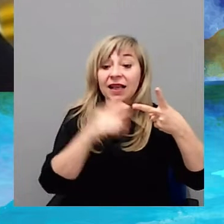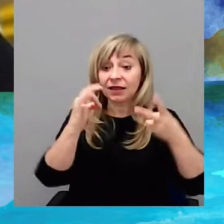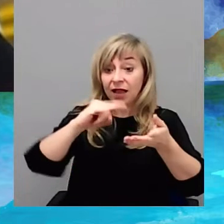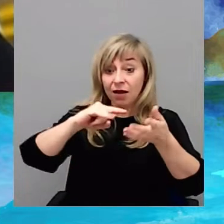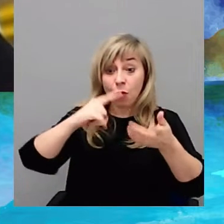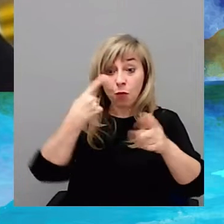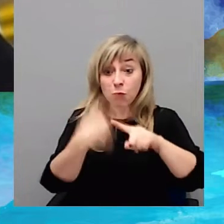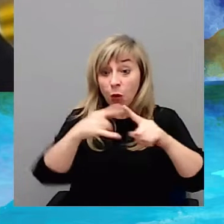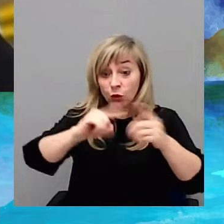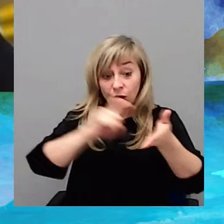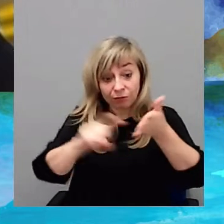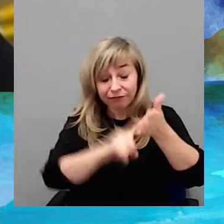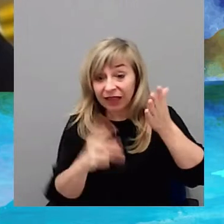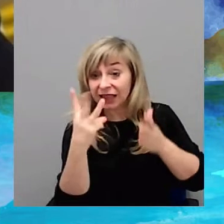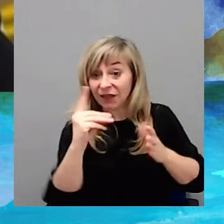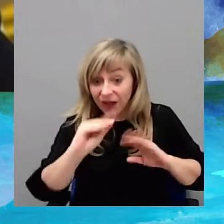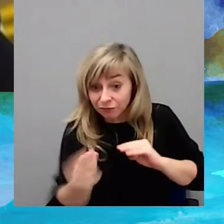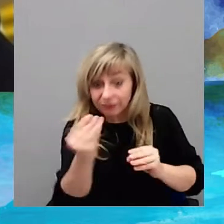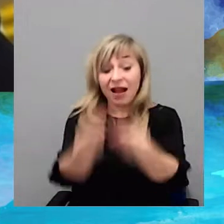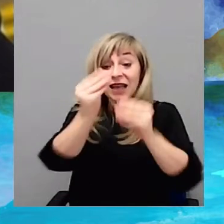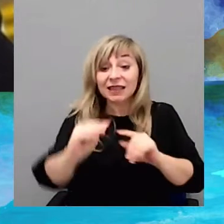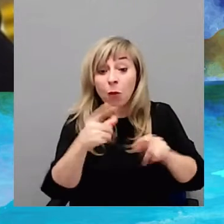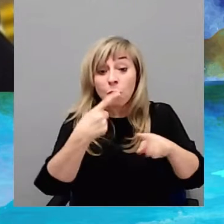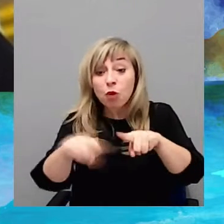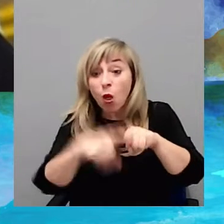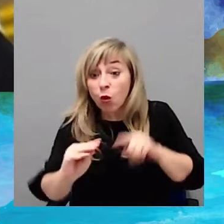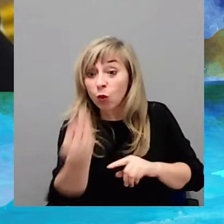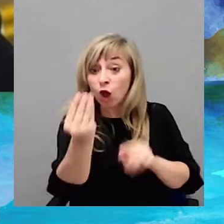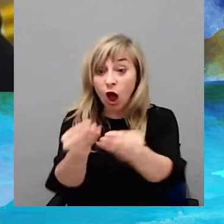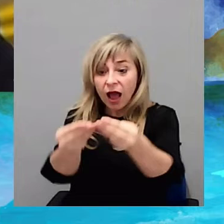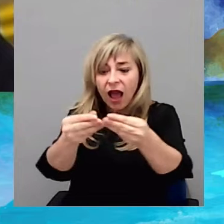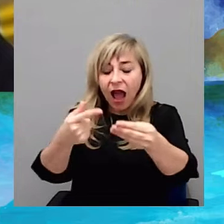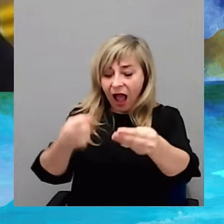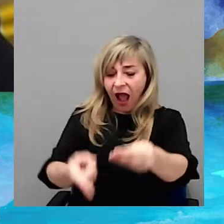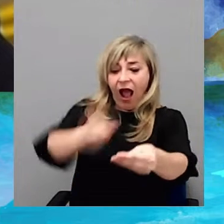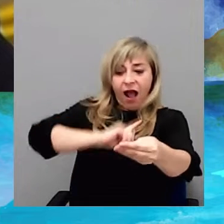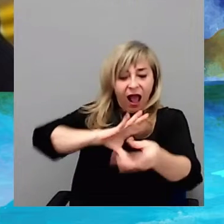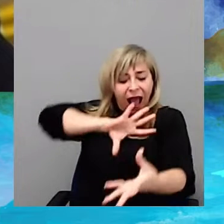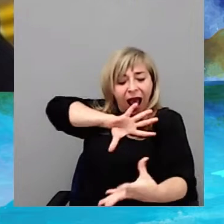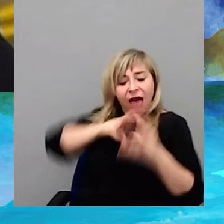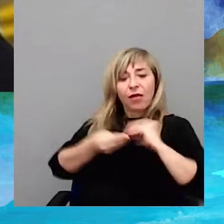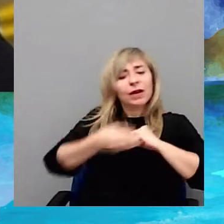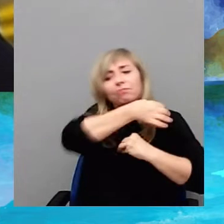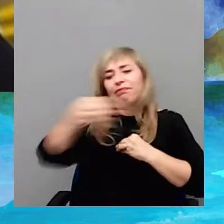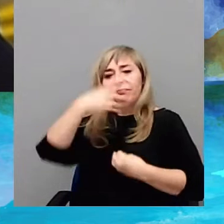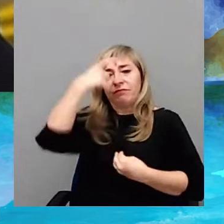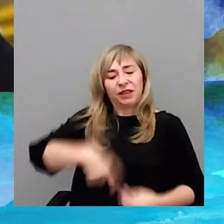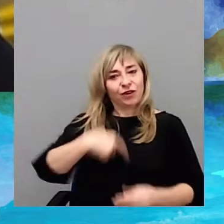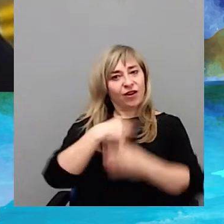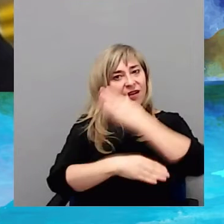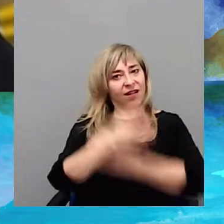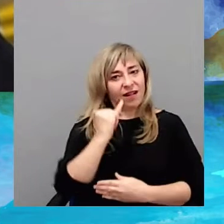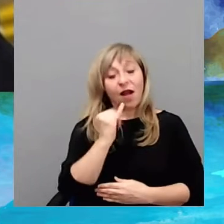to personalize that product. In other words, making what a person really needs. At the end of the day, people with